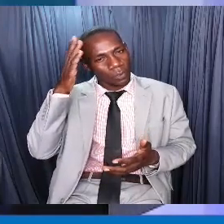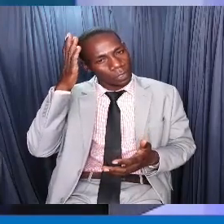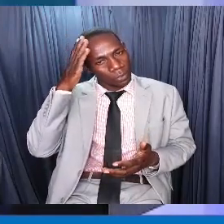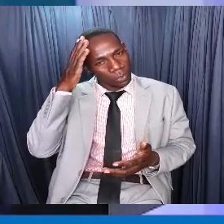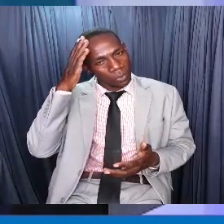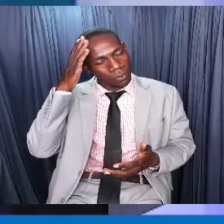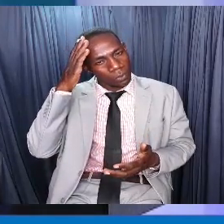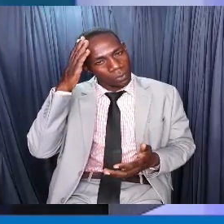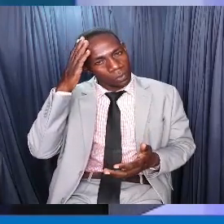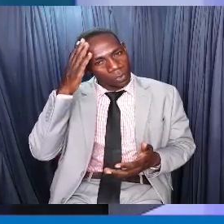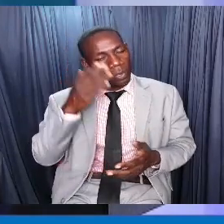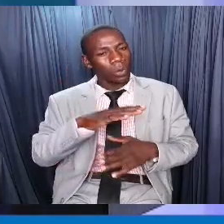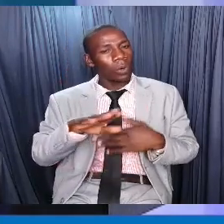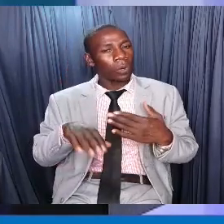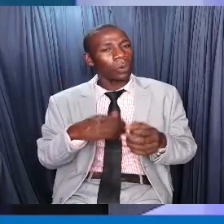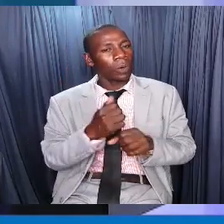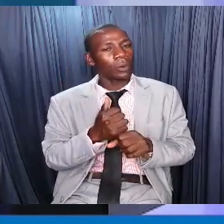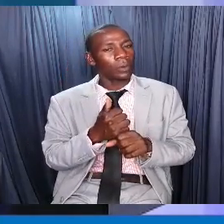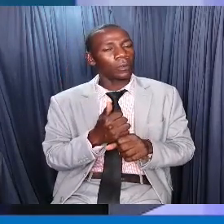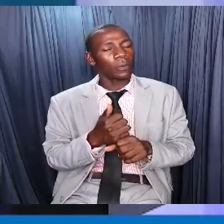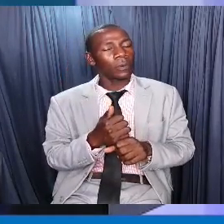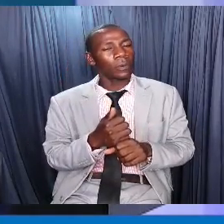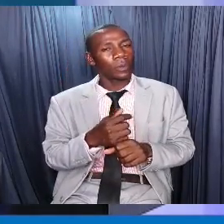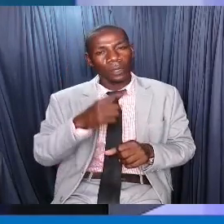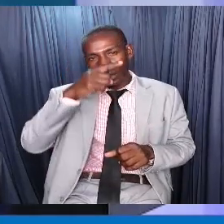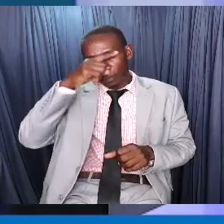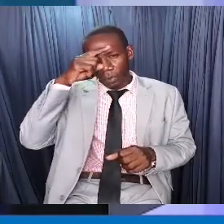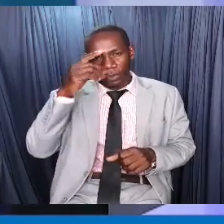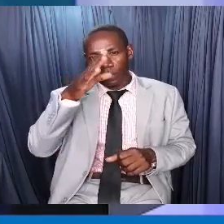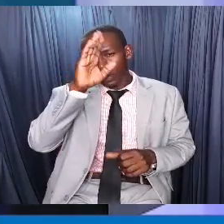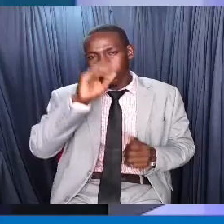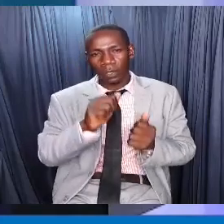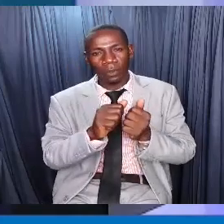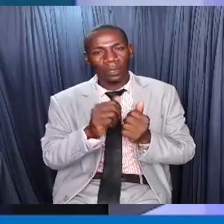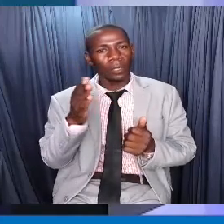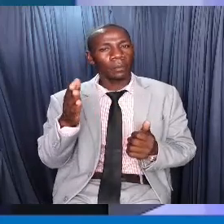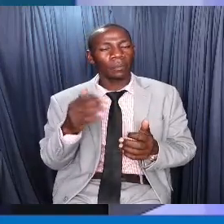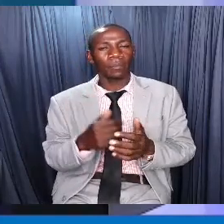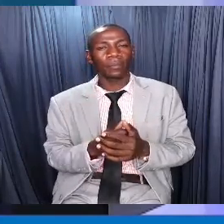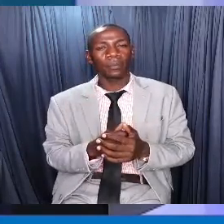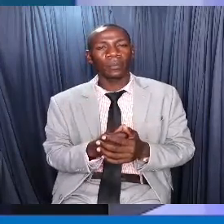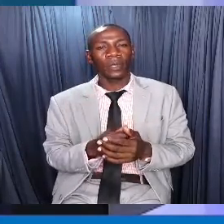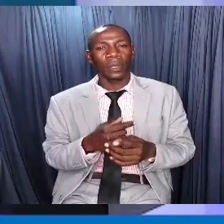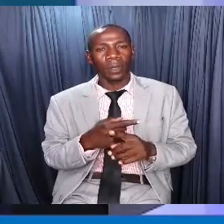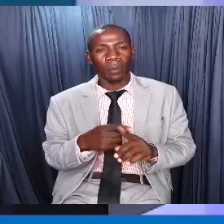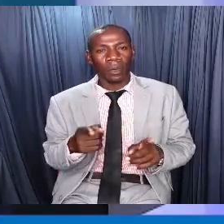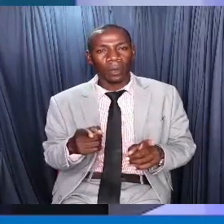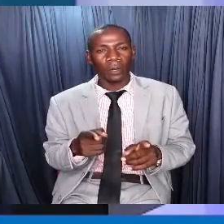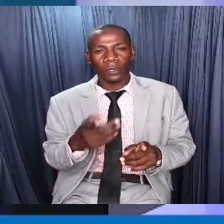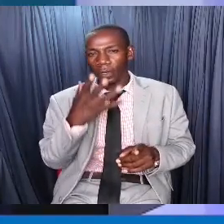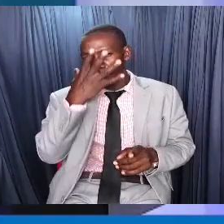Wanajua. They knew everything. Hizi kazi zote afanyazo Yesu. All the works he performs. Ni kwa sababu Mungu yupo pamoja naye. Because God is together with him. Lakini sasa inakuwa